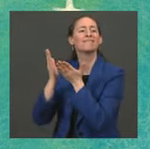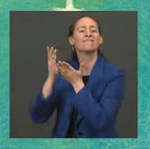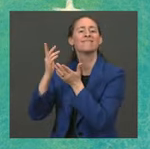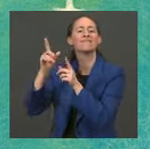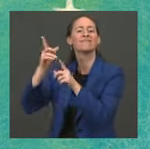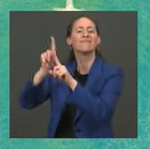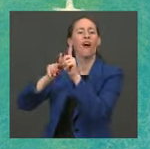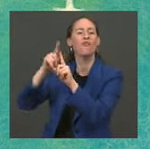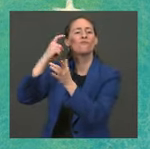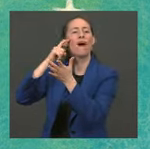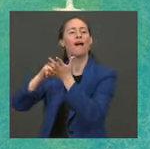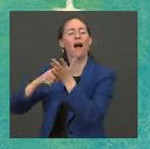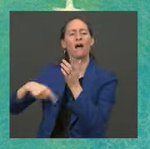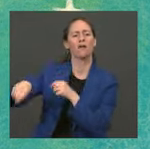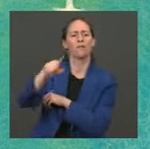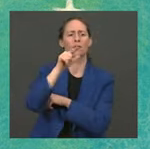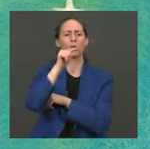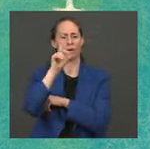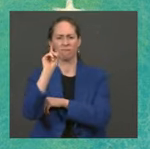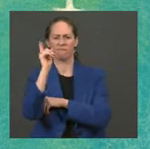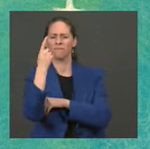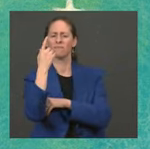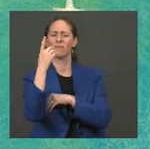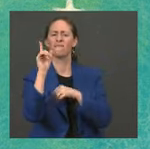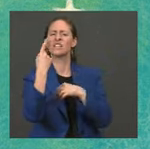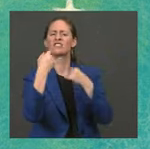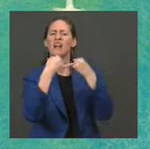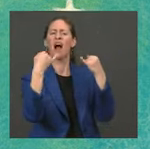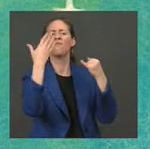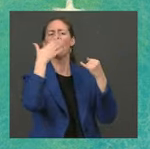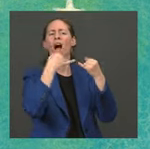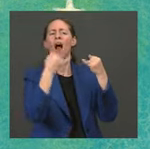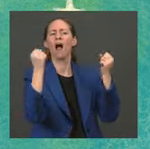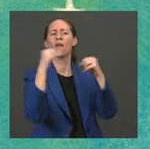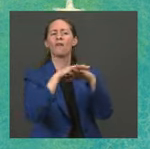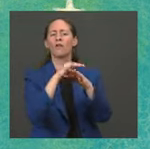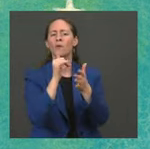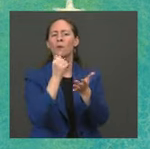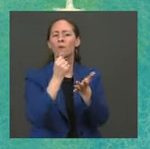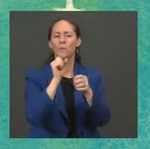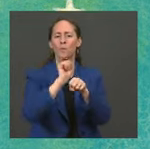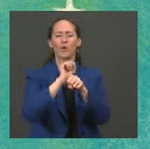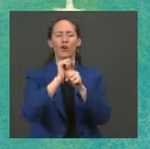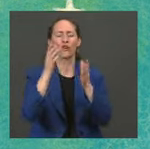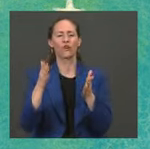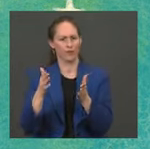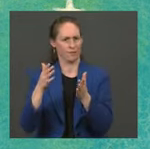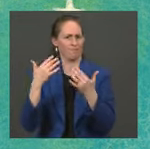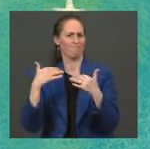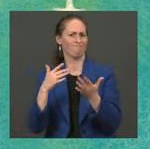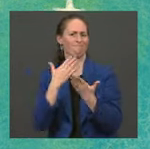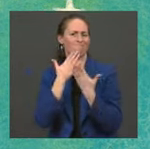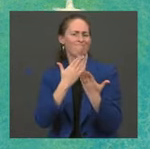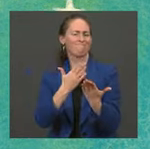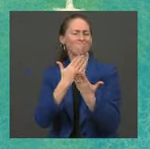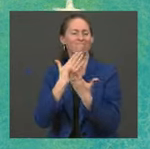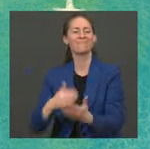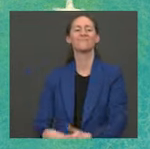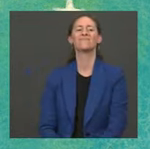lives in the darkest days of this pandemic. In the China room, we're reminded of how a